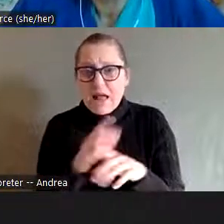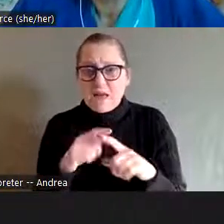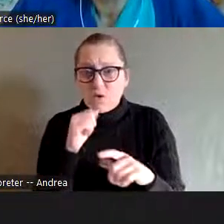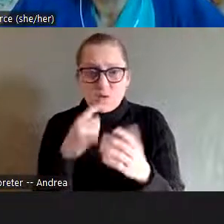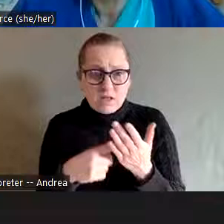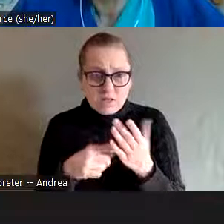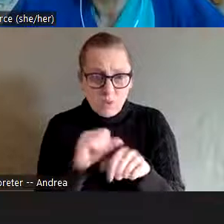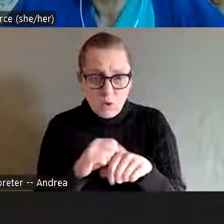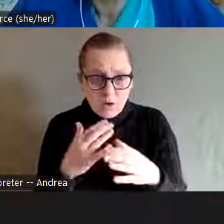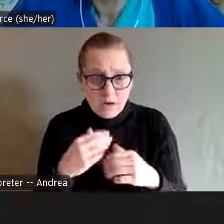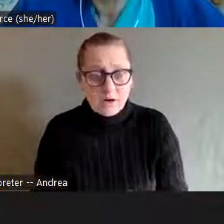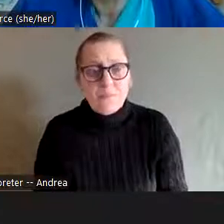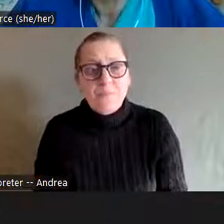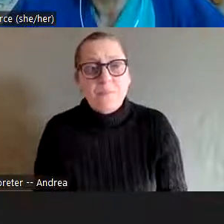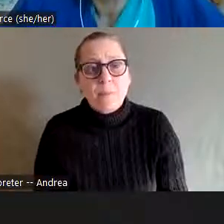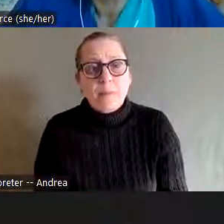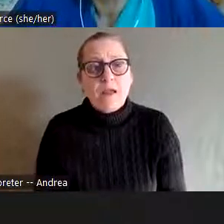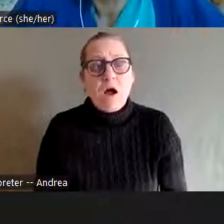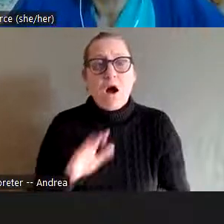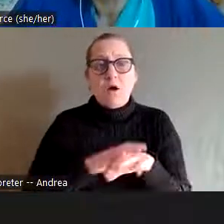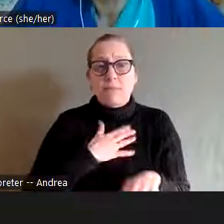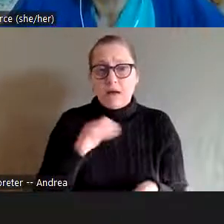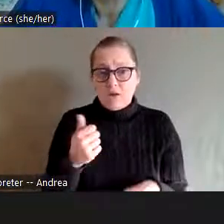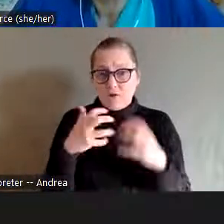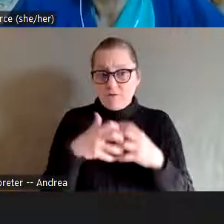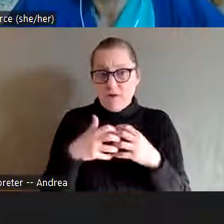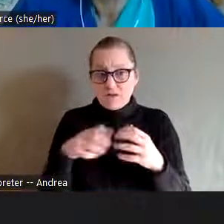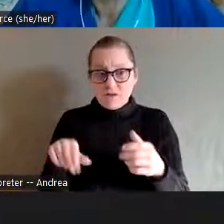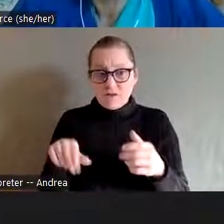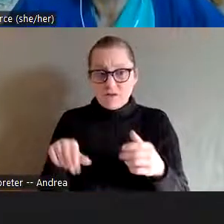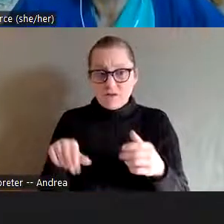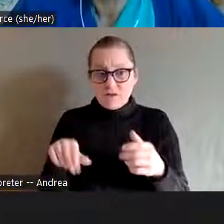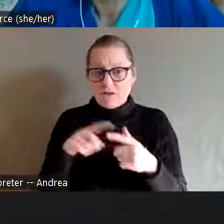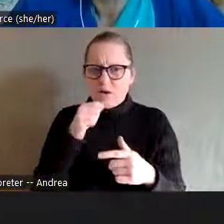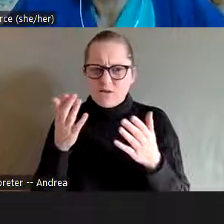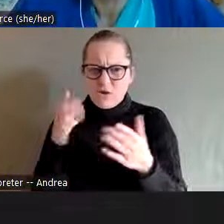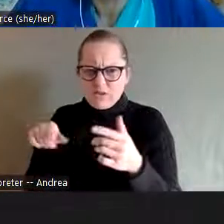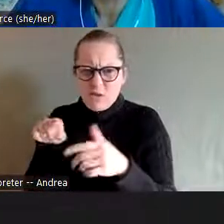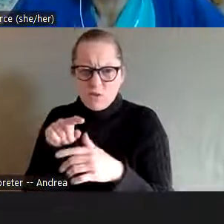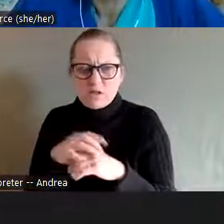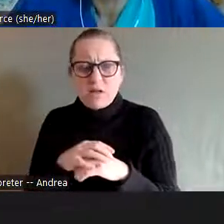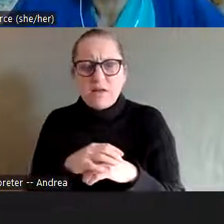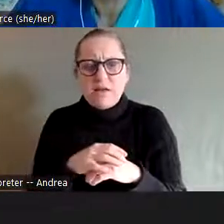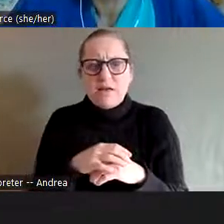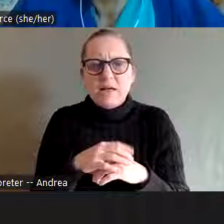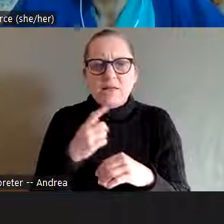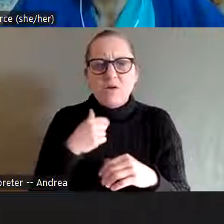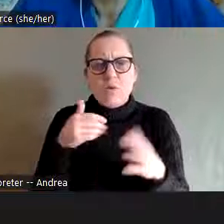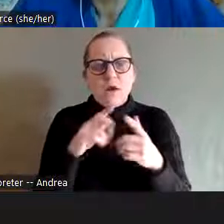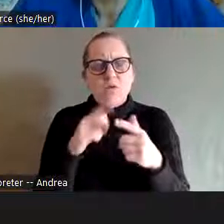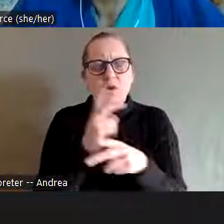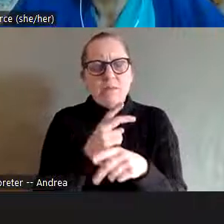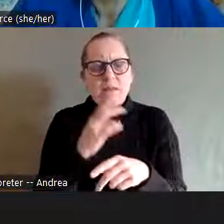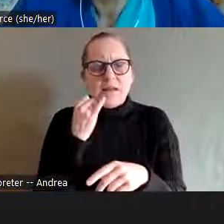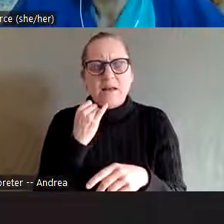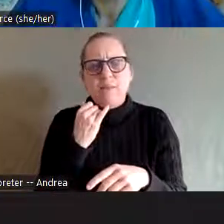work, you know, on my other devices, we wouldn't search those. I mean, it's a way of keep, you know, if you say